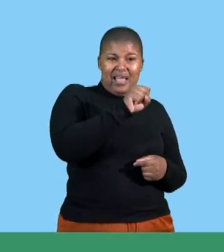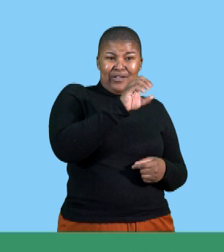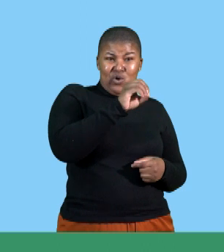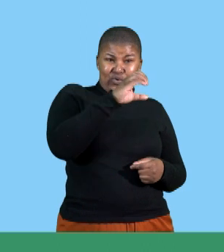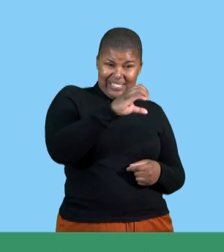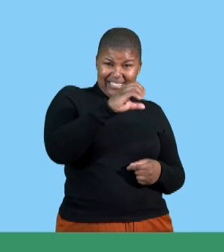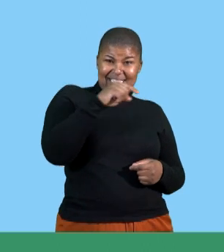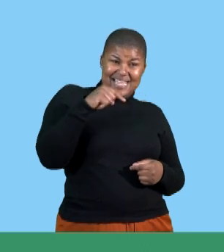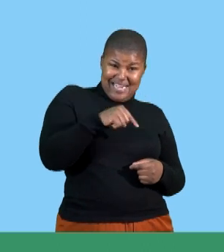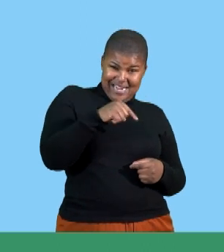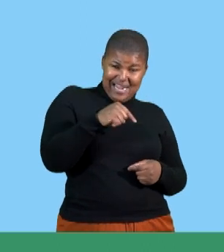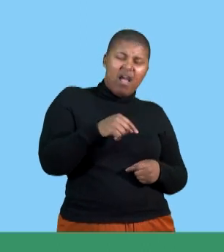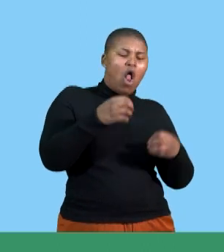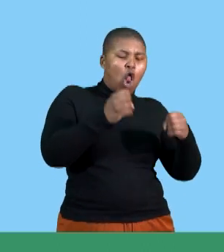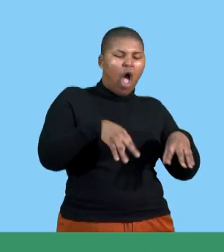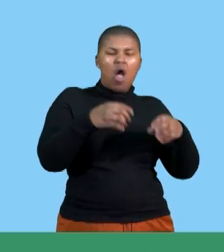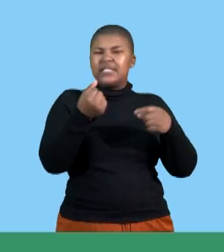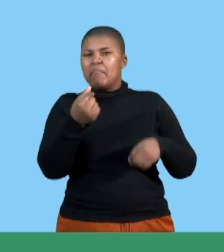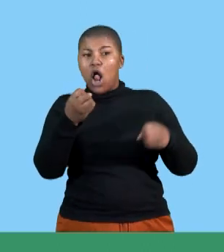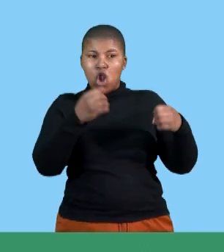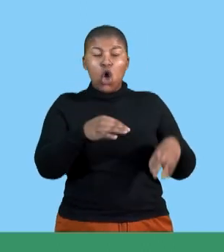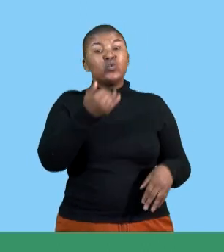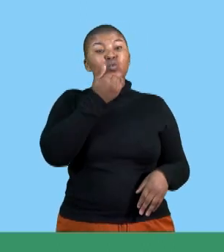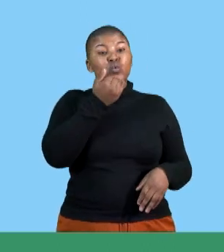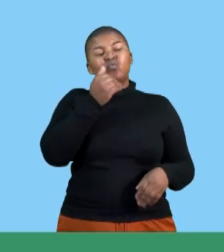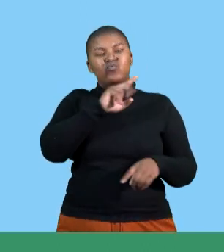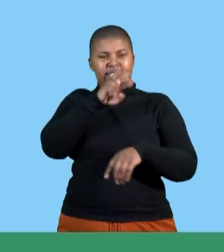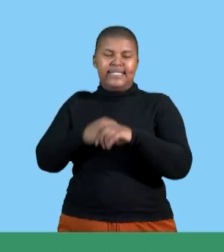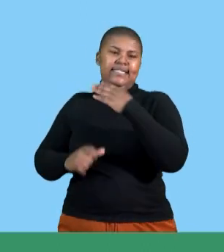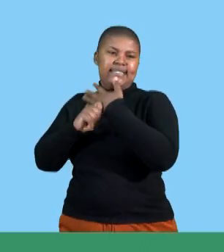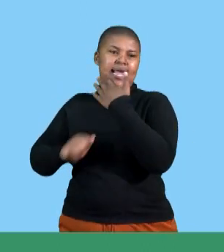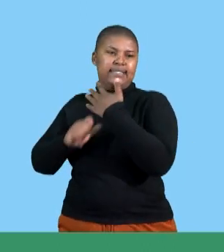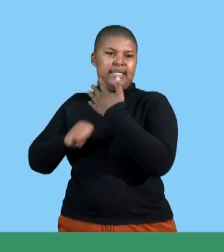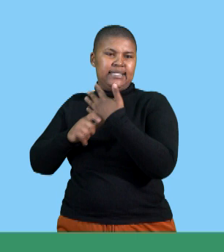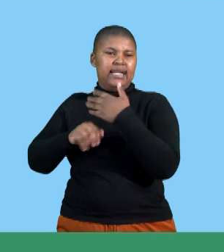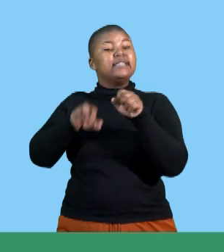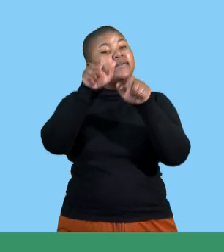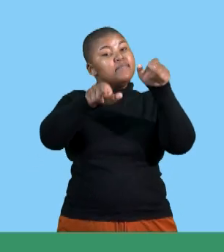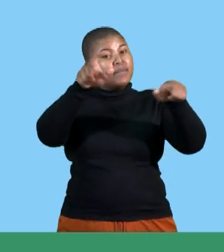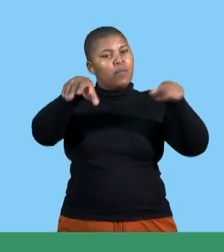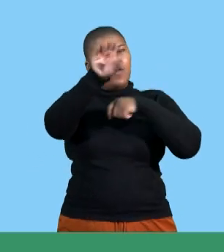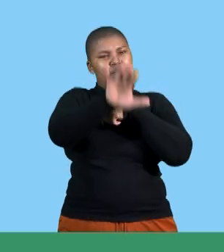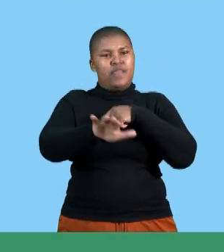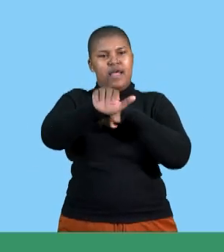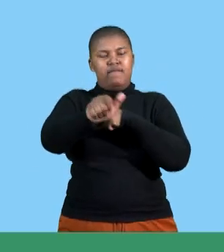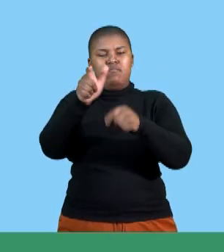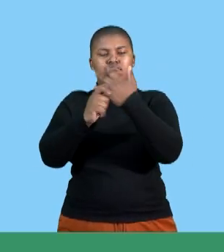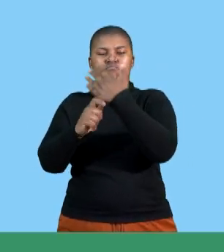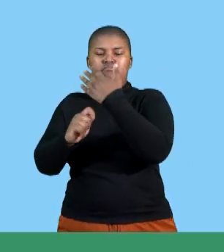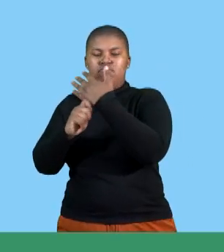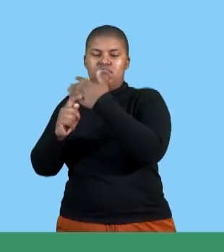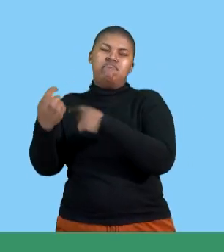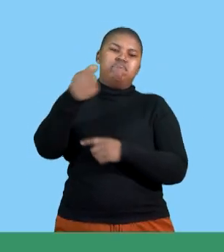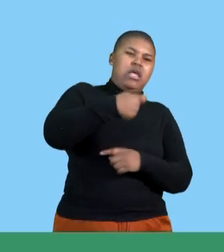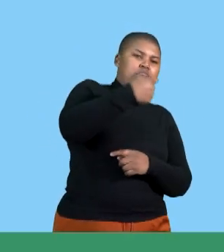are going to pay for those losses? Unfortunately, it is the taxpayers who are going to pay or cover for